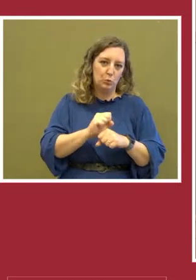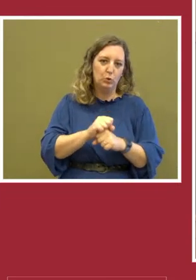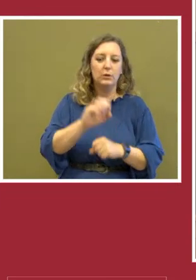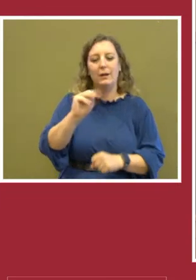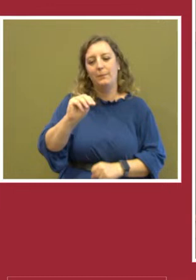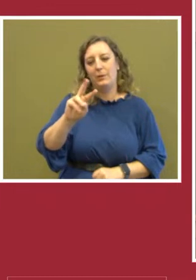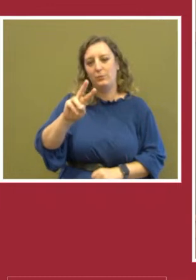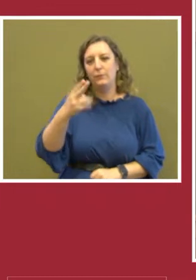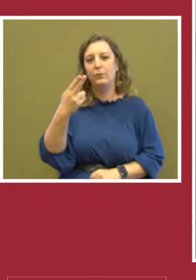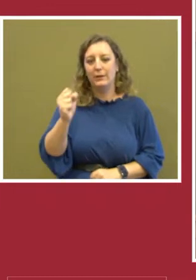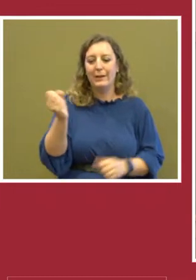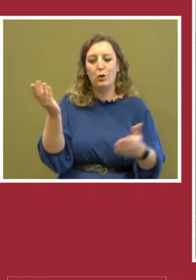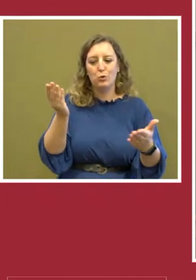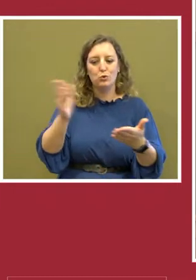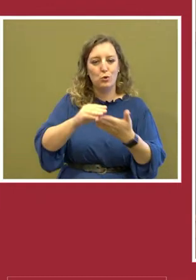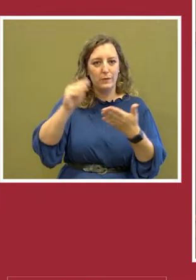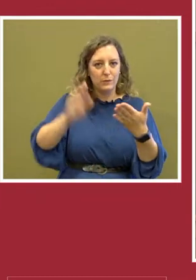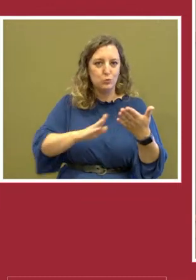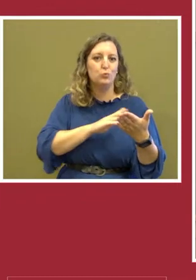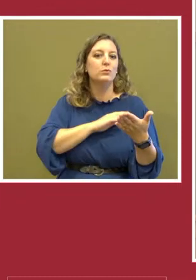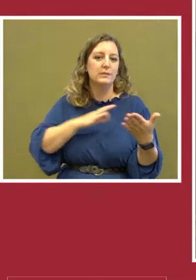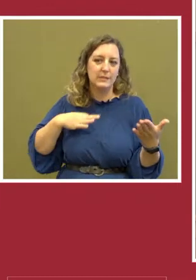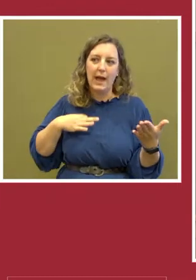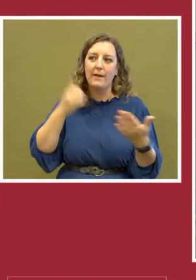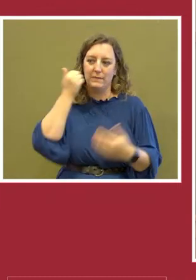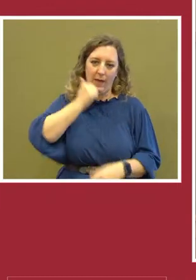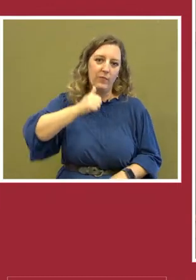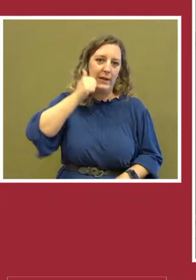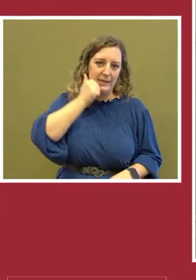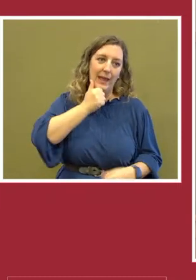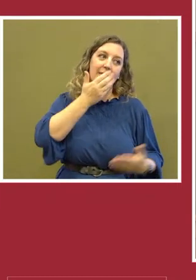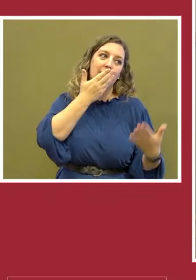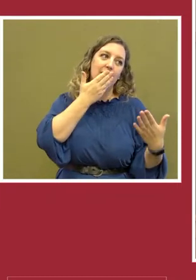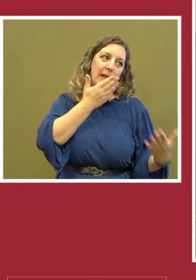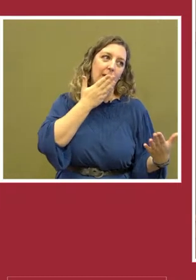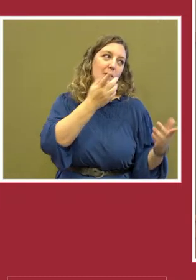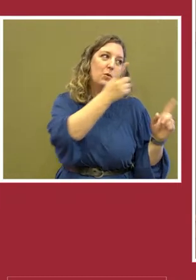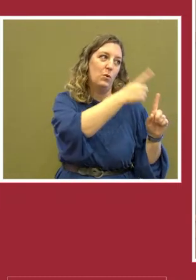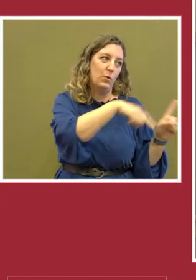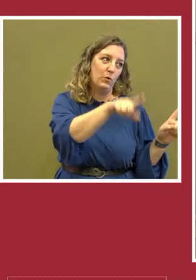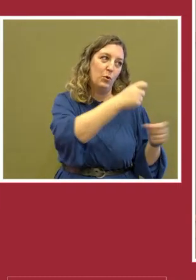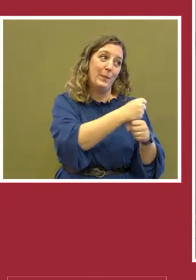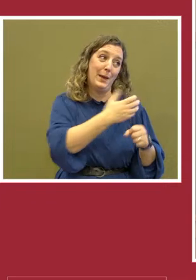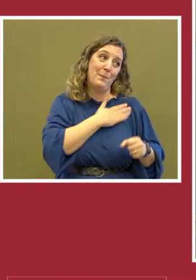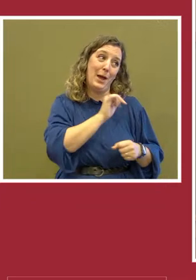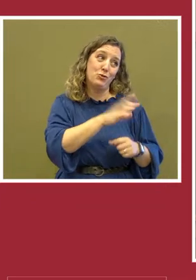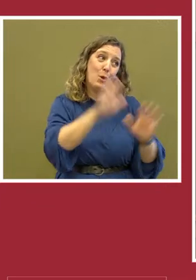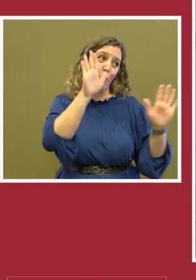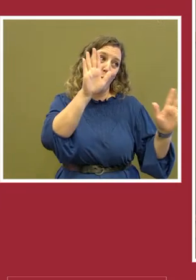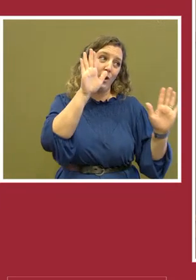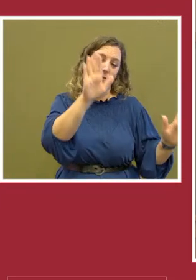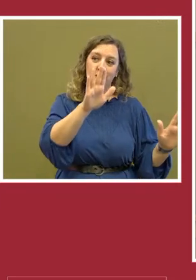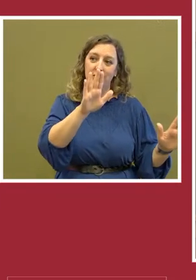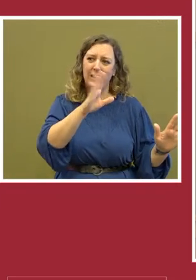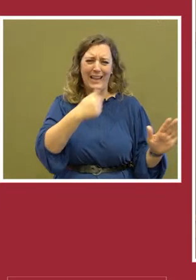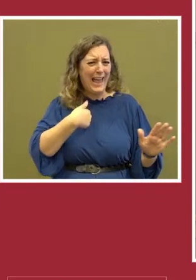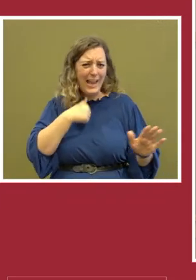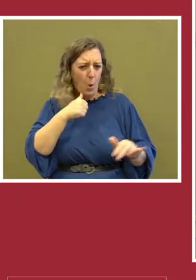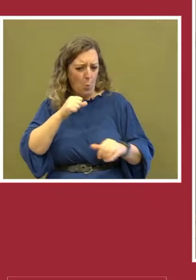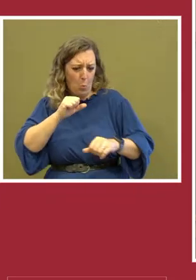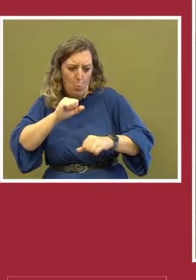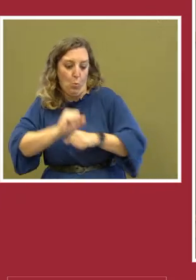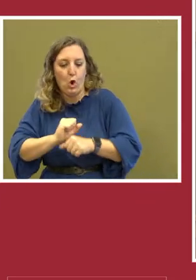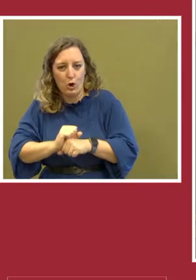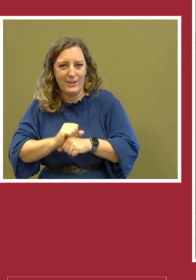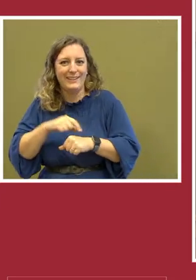and to serve our students and our staff every day. So thank you. You guys make my job wonderful. And I don't work at all